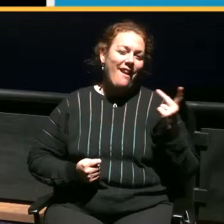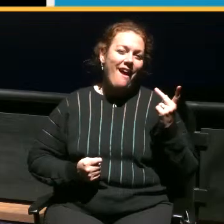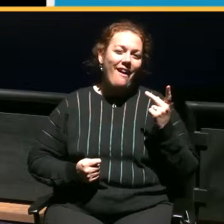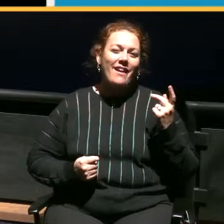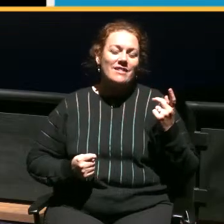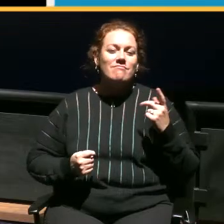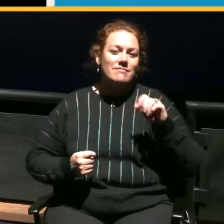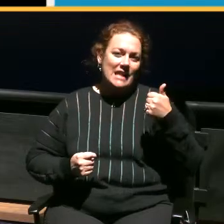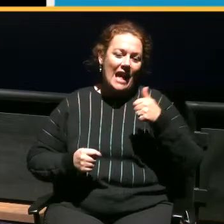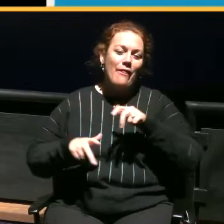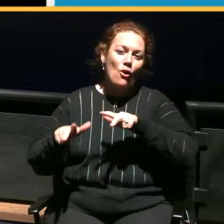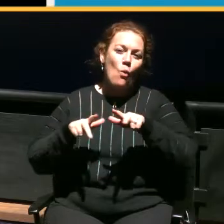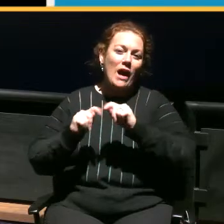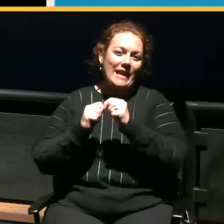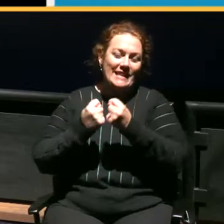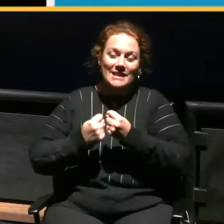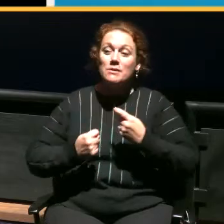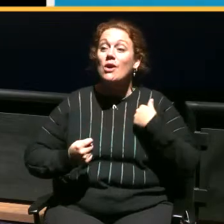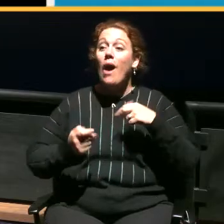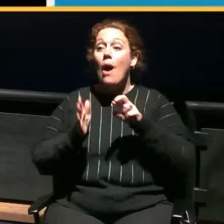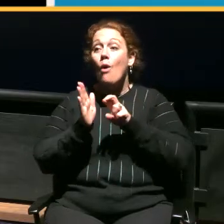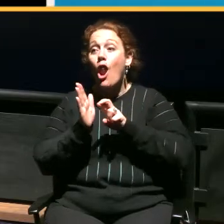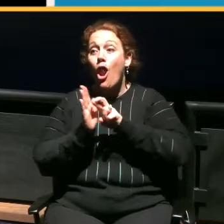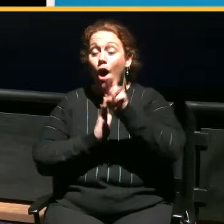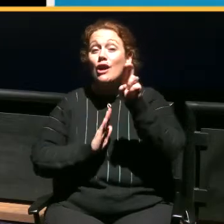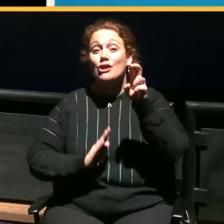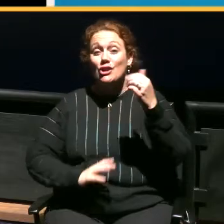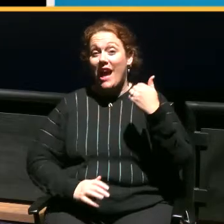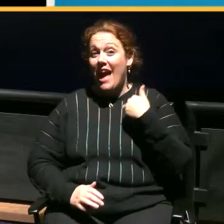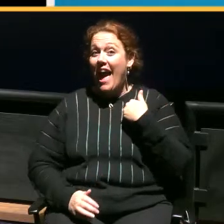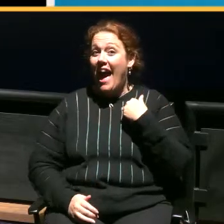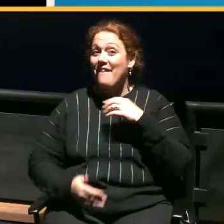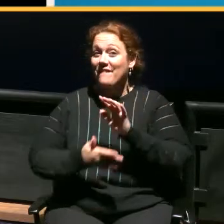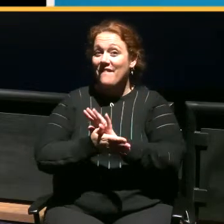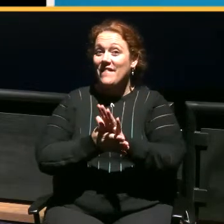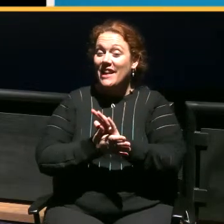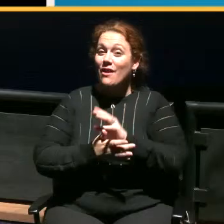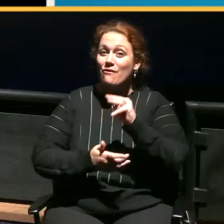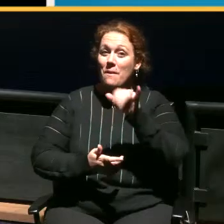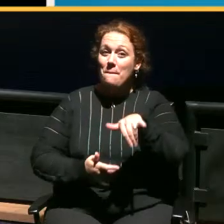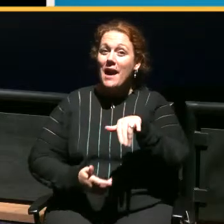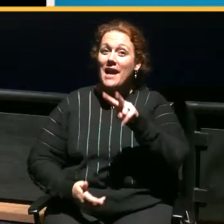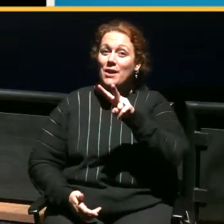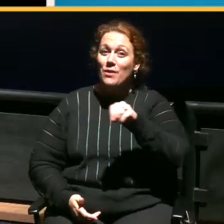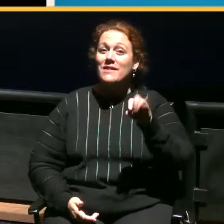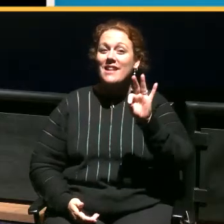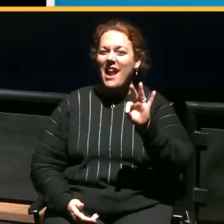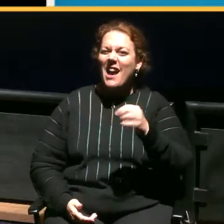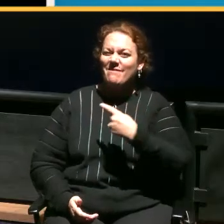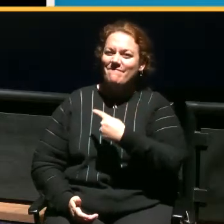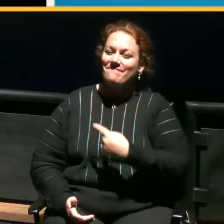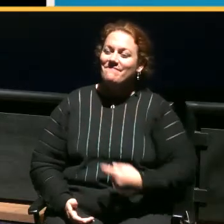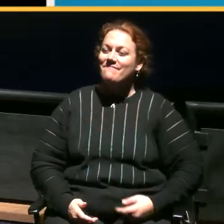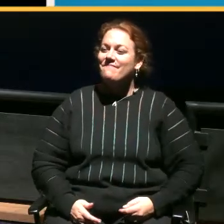spacewalking team. So I've got our launch into space, a little video of that, and this is from May of 2009.